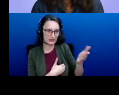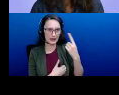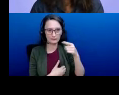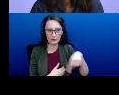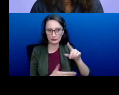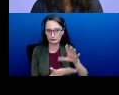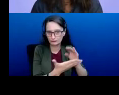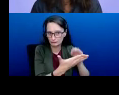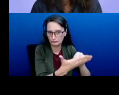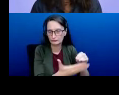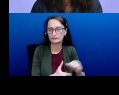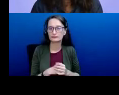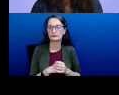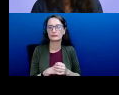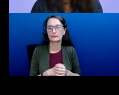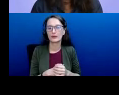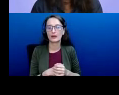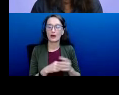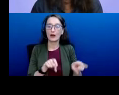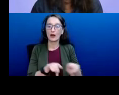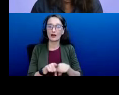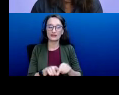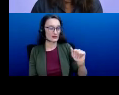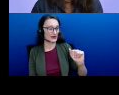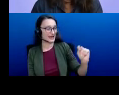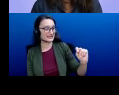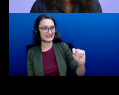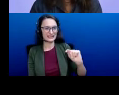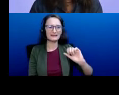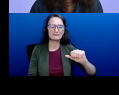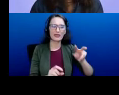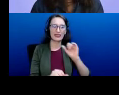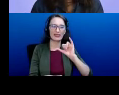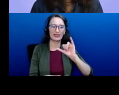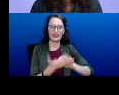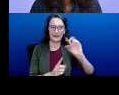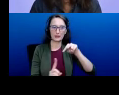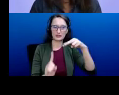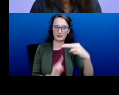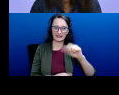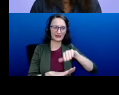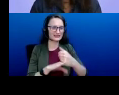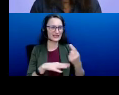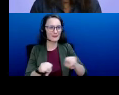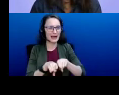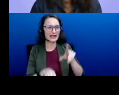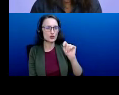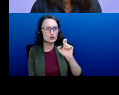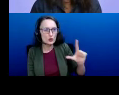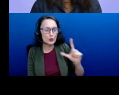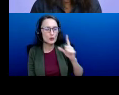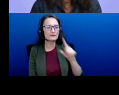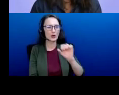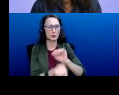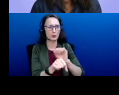as well as framing AT as a tool for productivity and inclusion, ways to enhance workplace inclusion